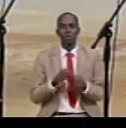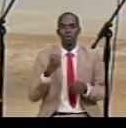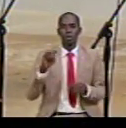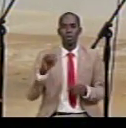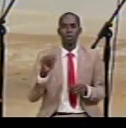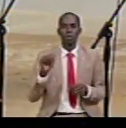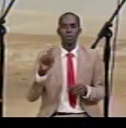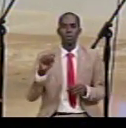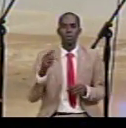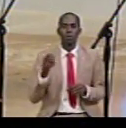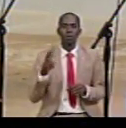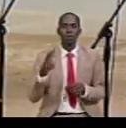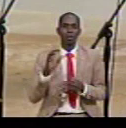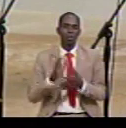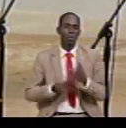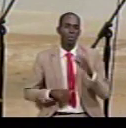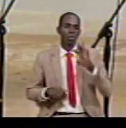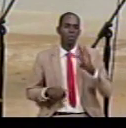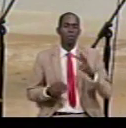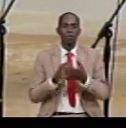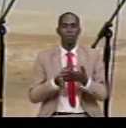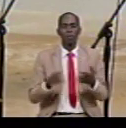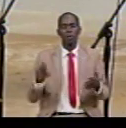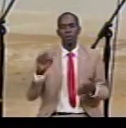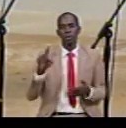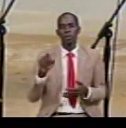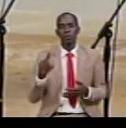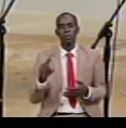Matthew chapter 4, in verse 11,